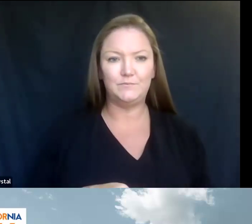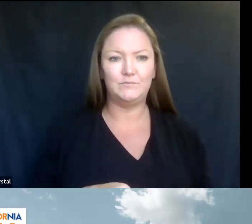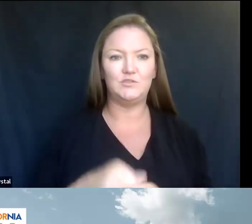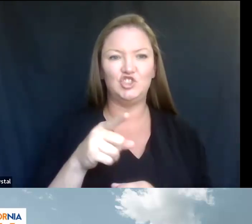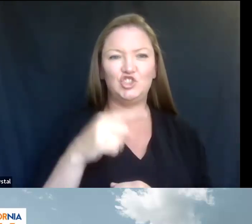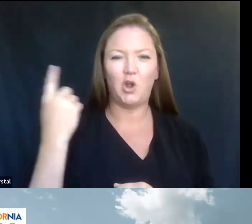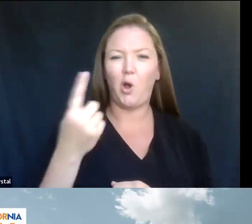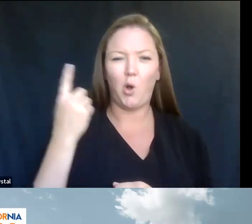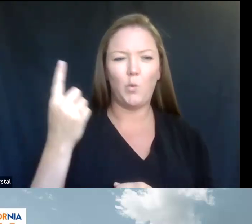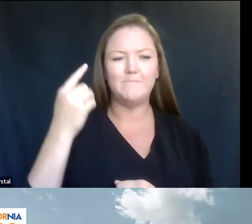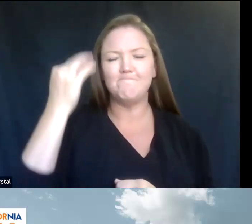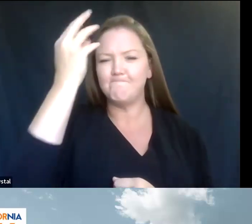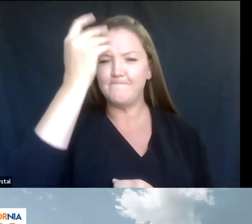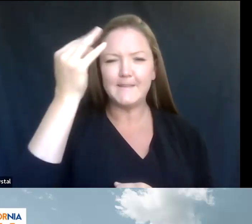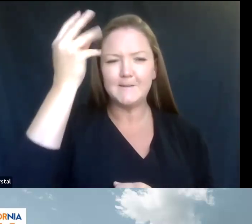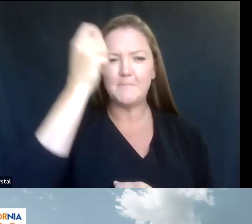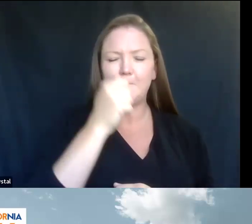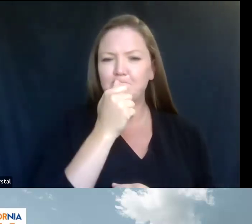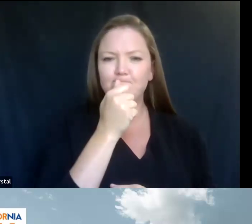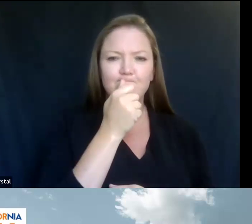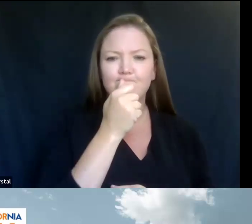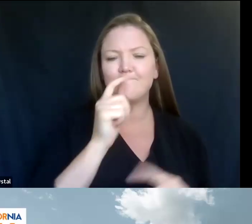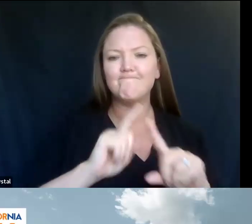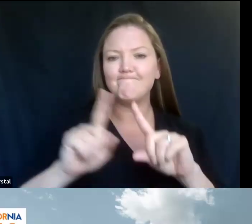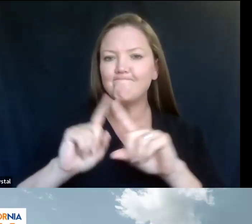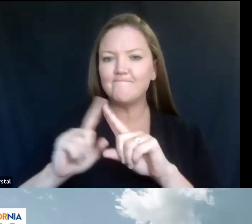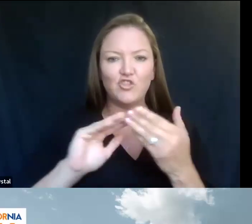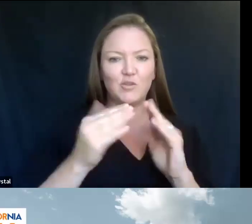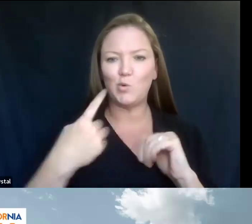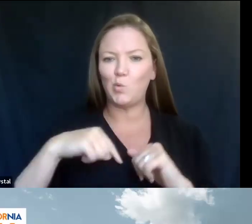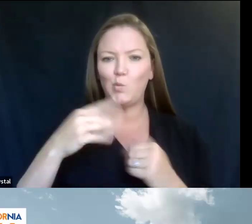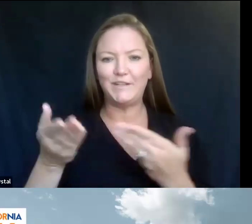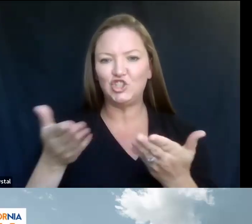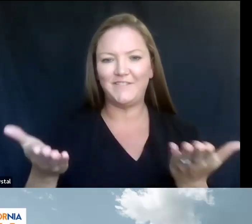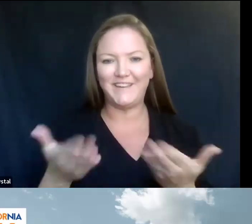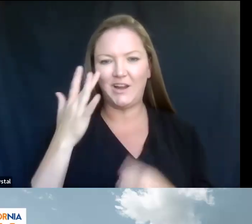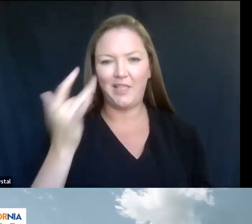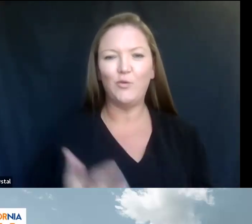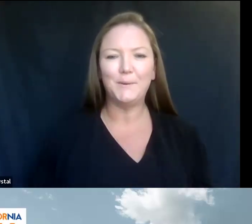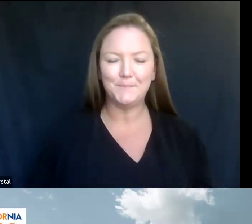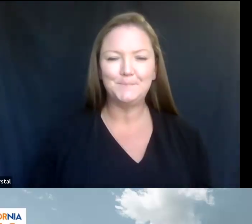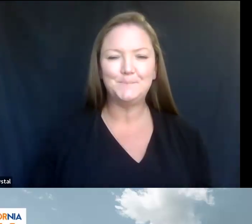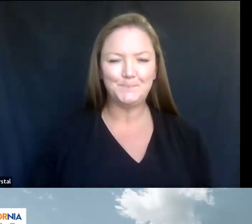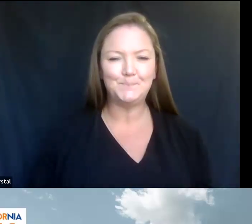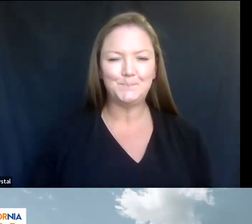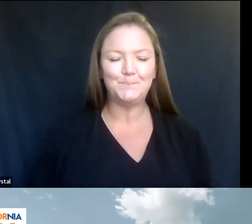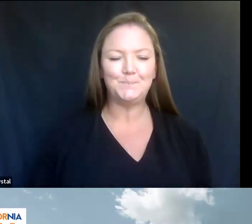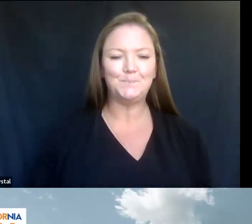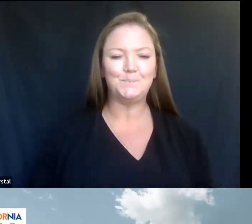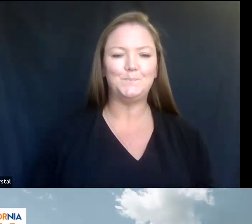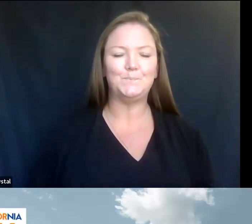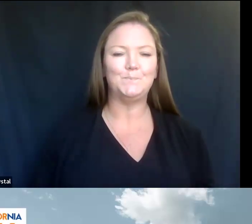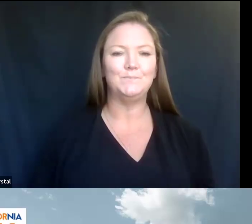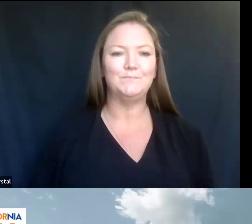thinking about all the different communities that we serve here in California. So she has